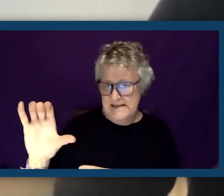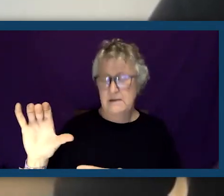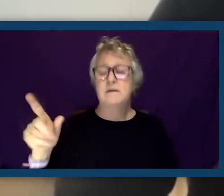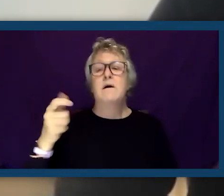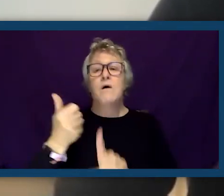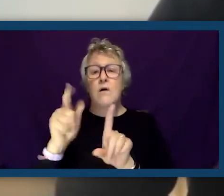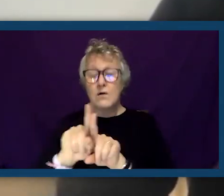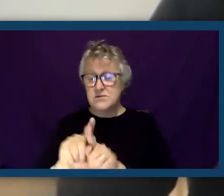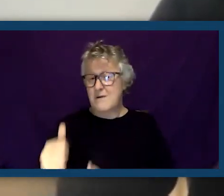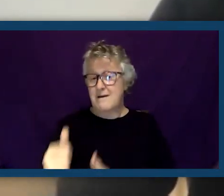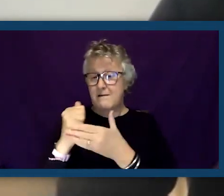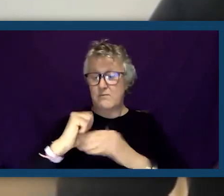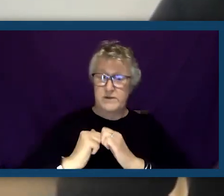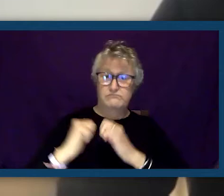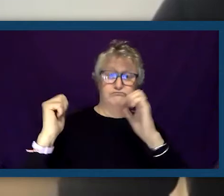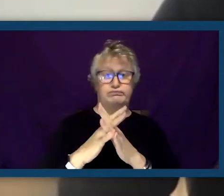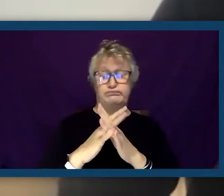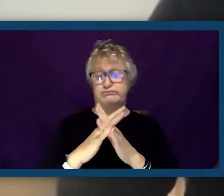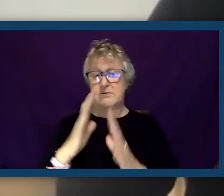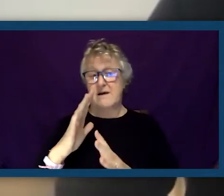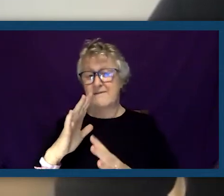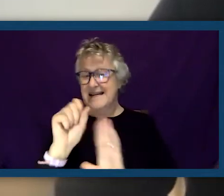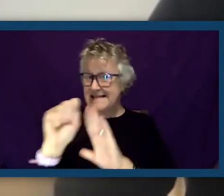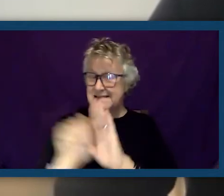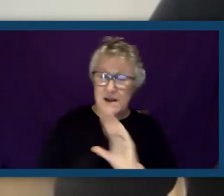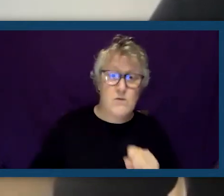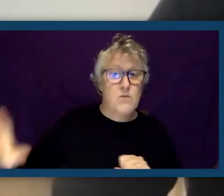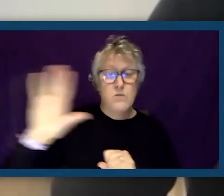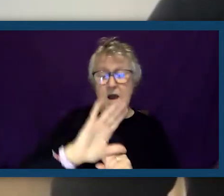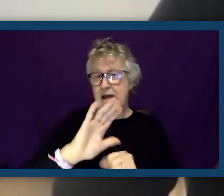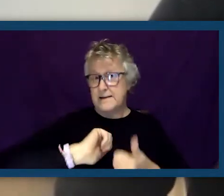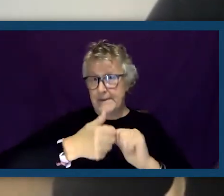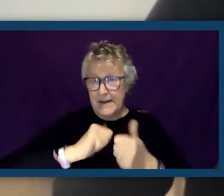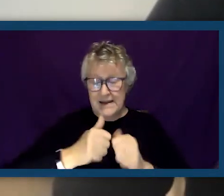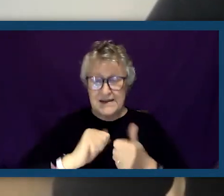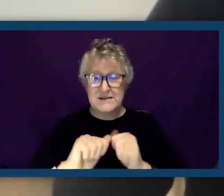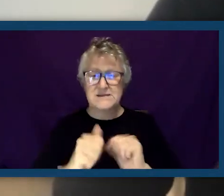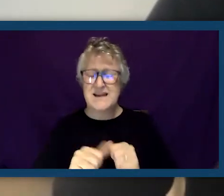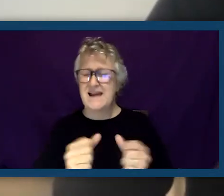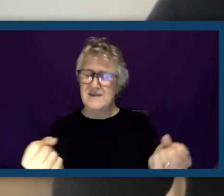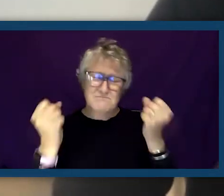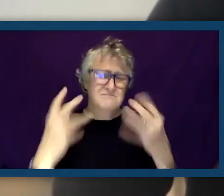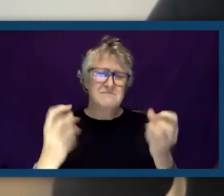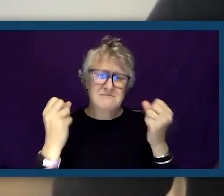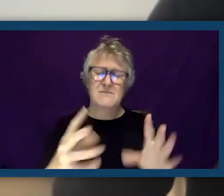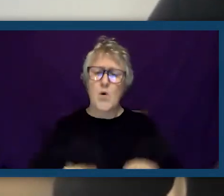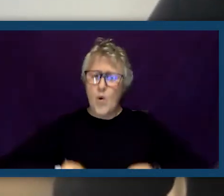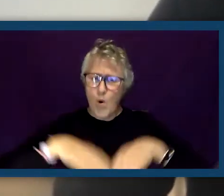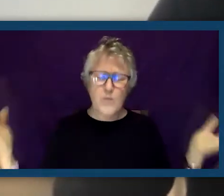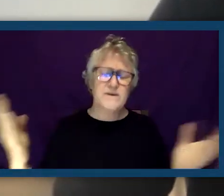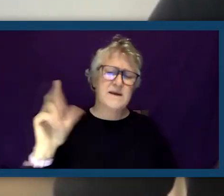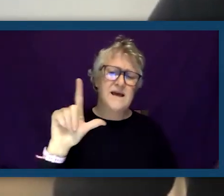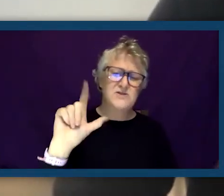implementation of statewide public education campaigns and the elections of hundreds of openly LGBTQ+ and